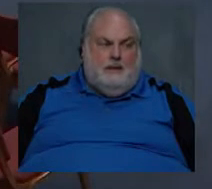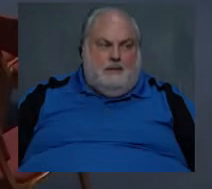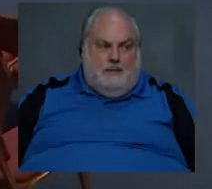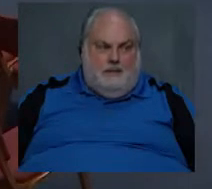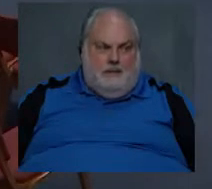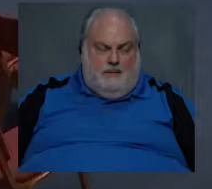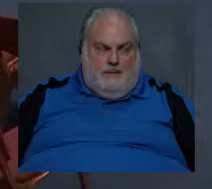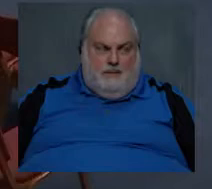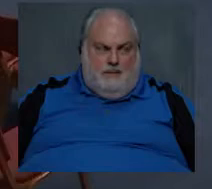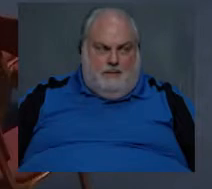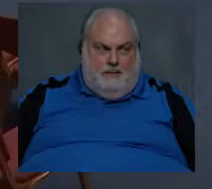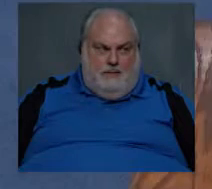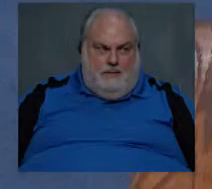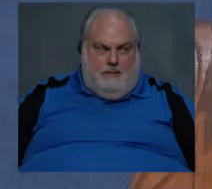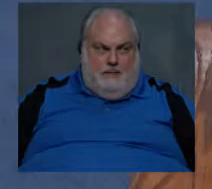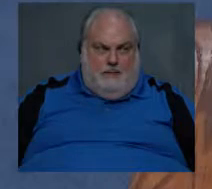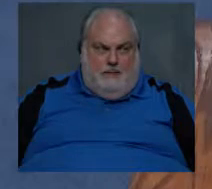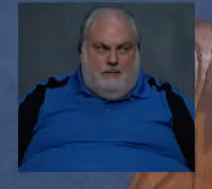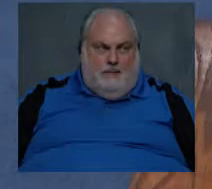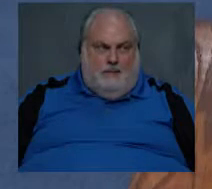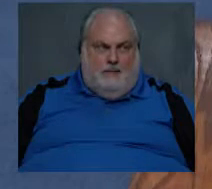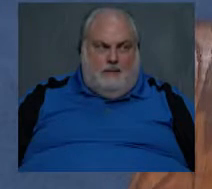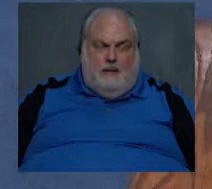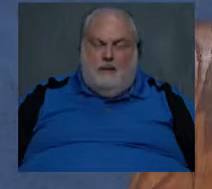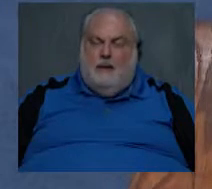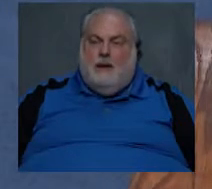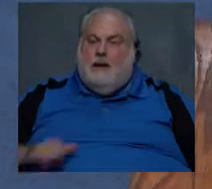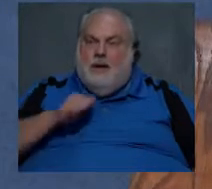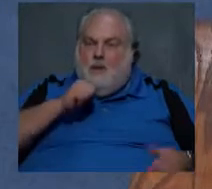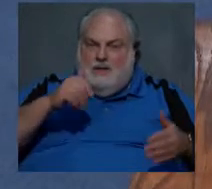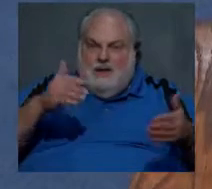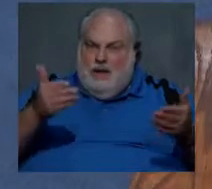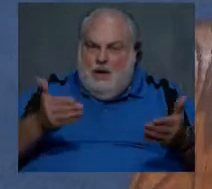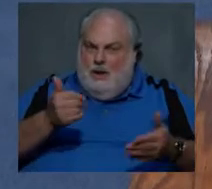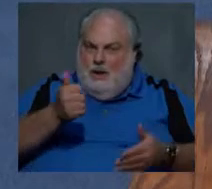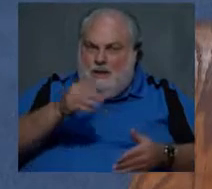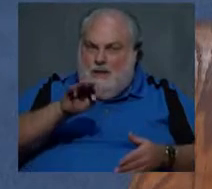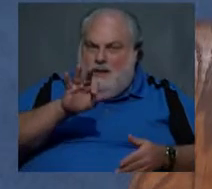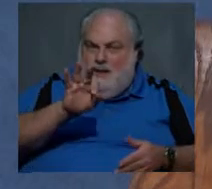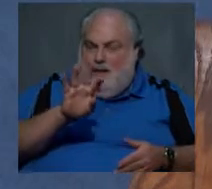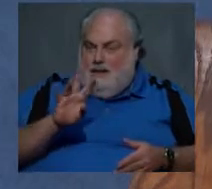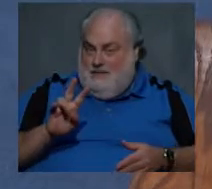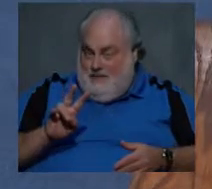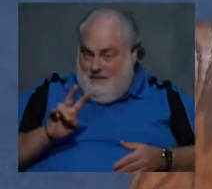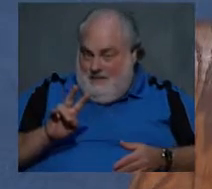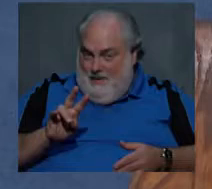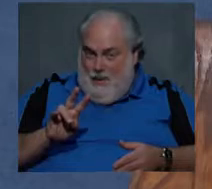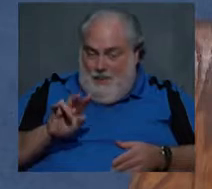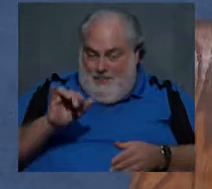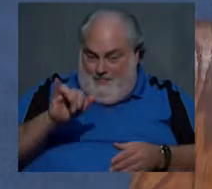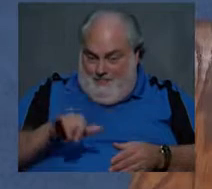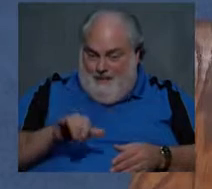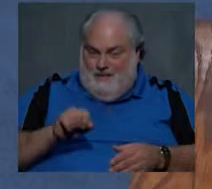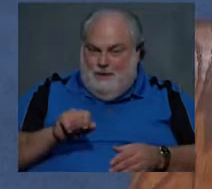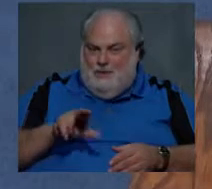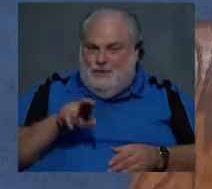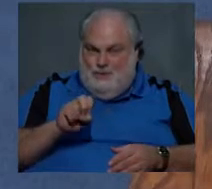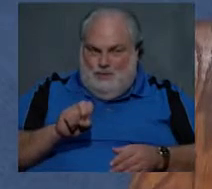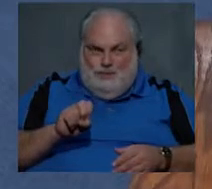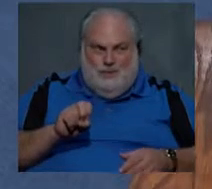Well, yes, but I wasn't around in 1997 on this particular matter. Trust me, I was around. But